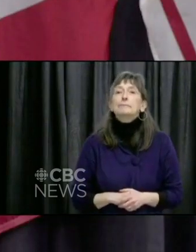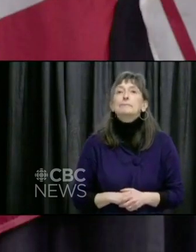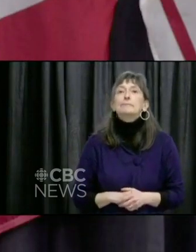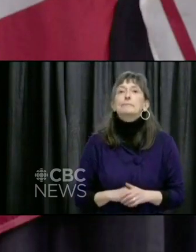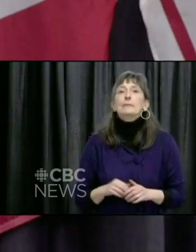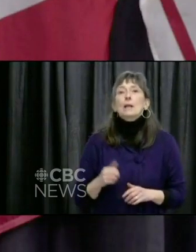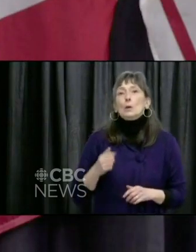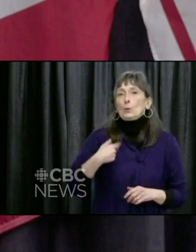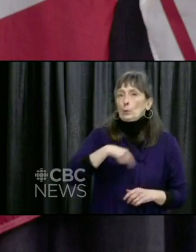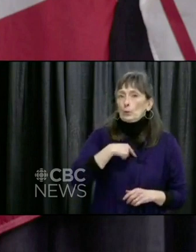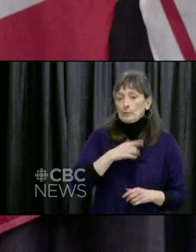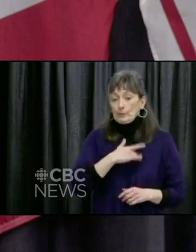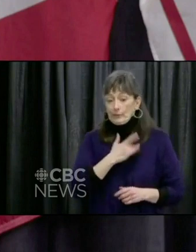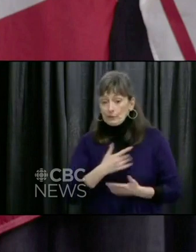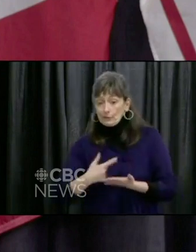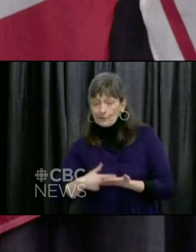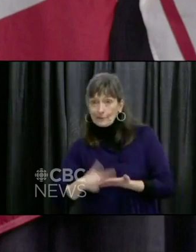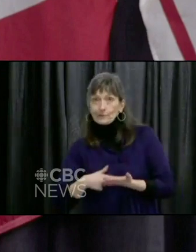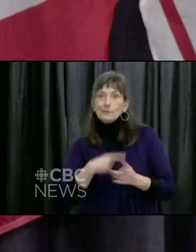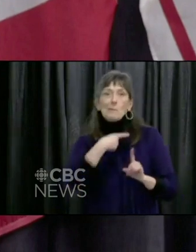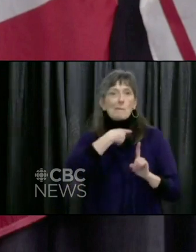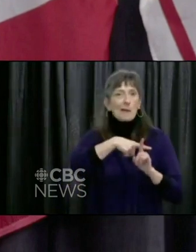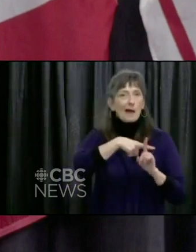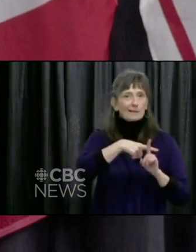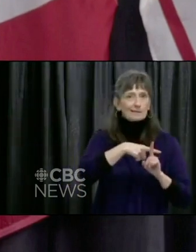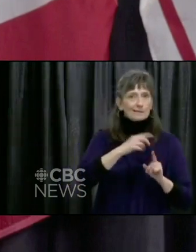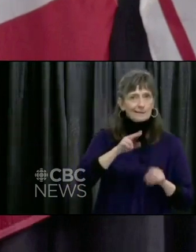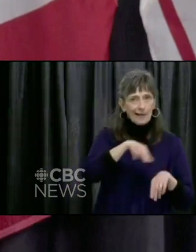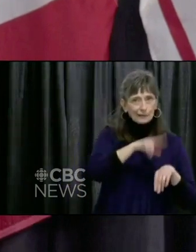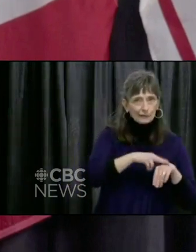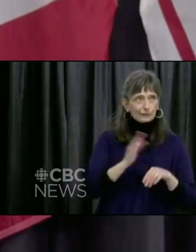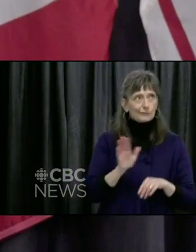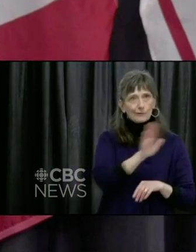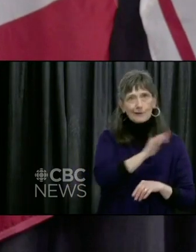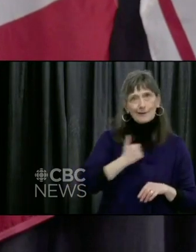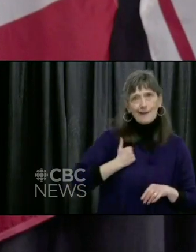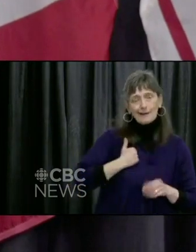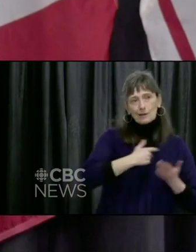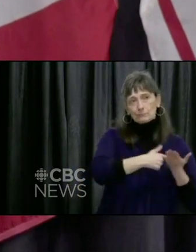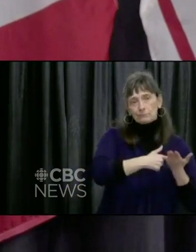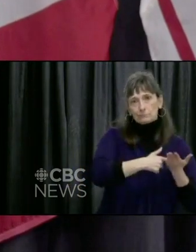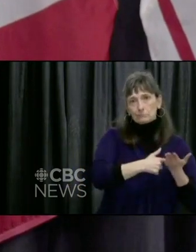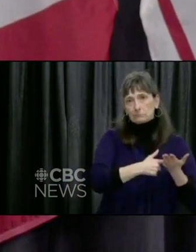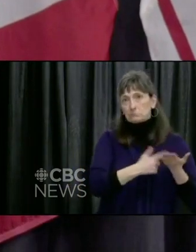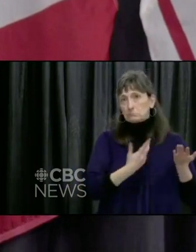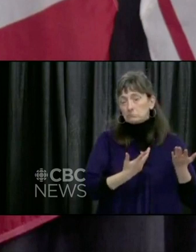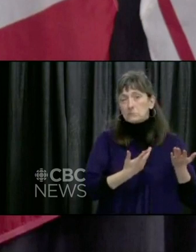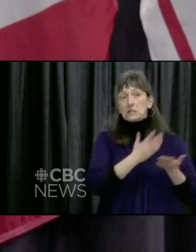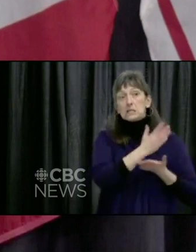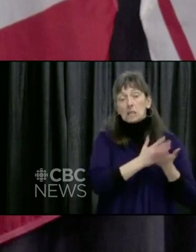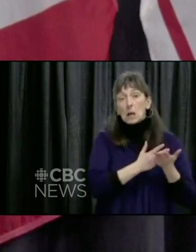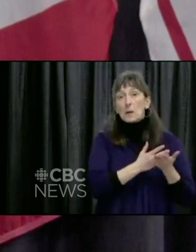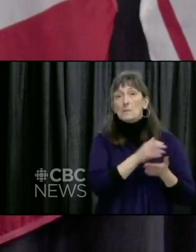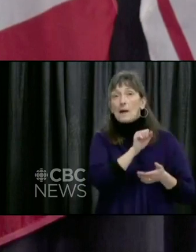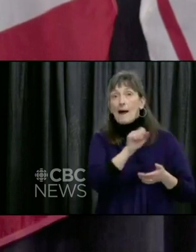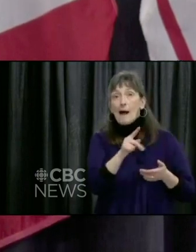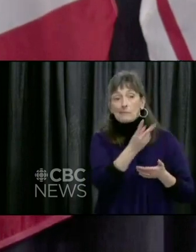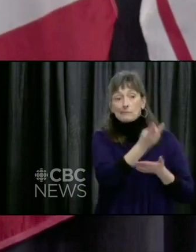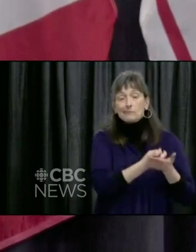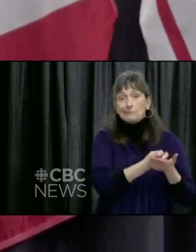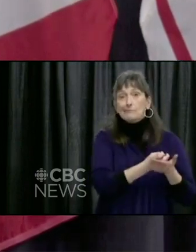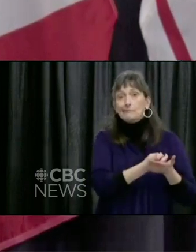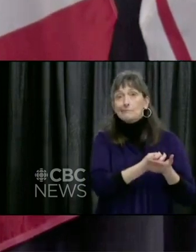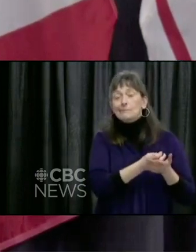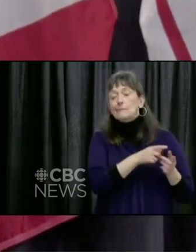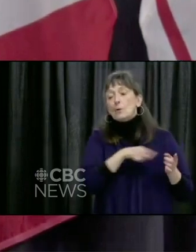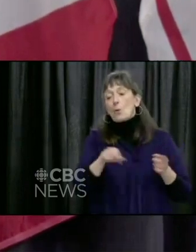national and the provincial level with local entrepreneurs as well as nationally sourced open source software about both of